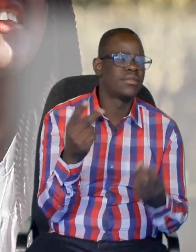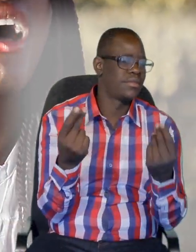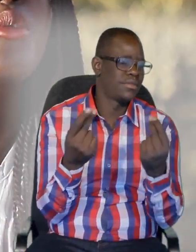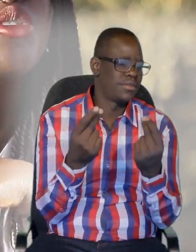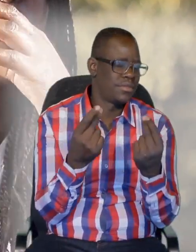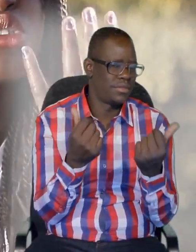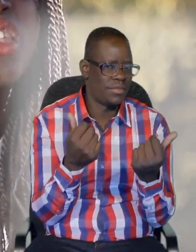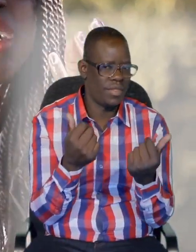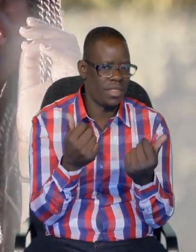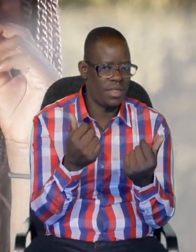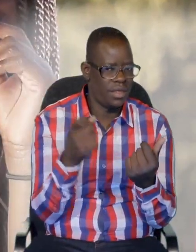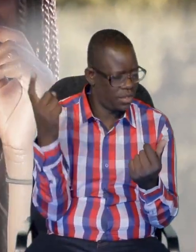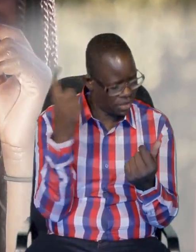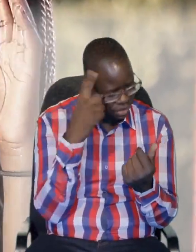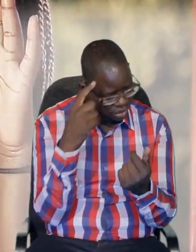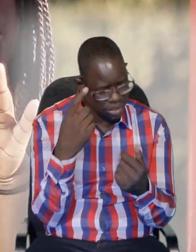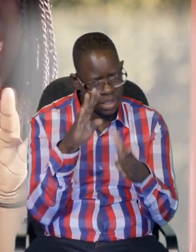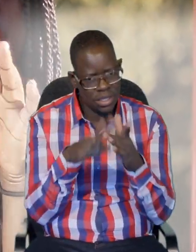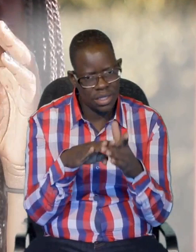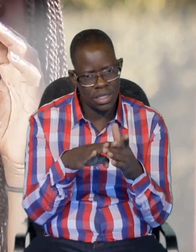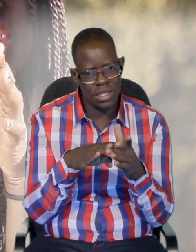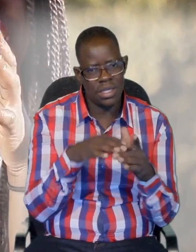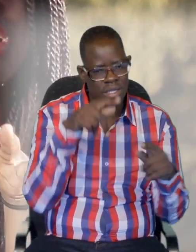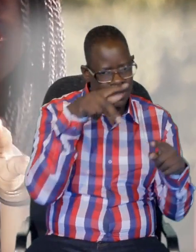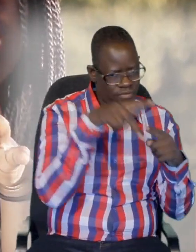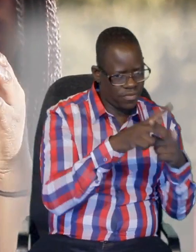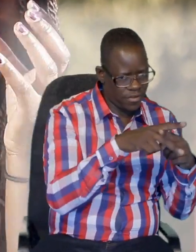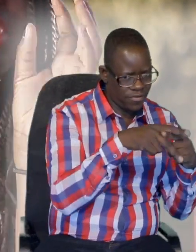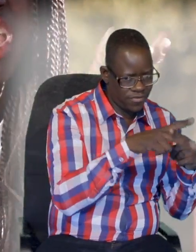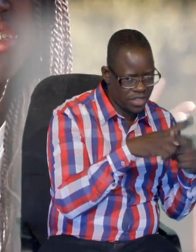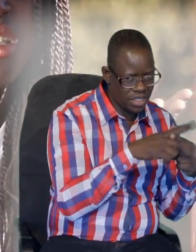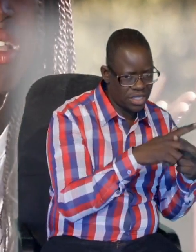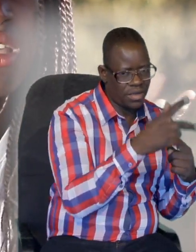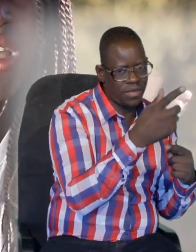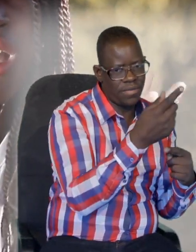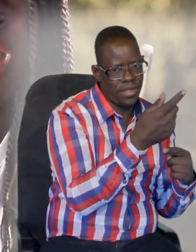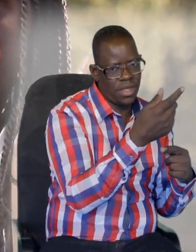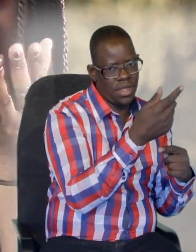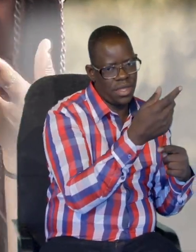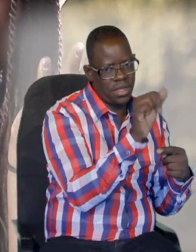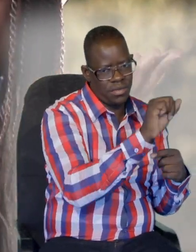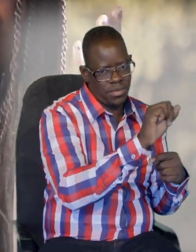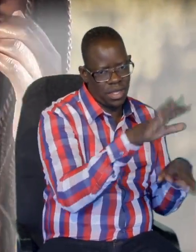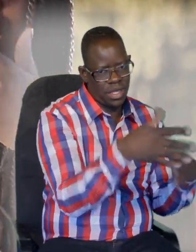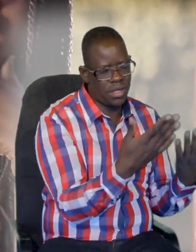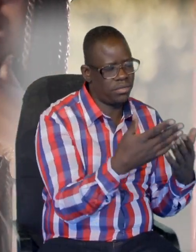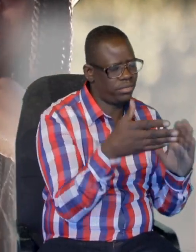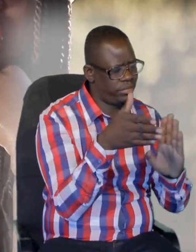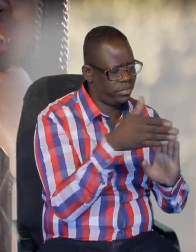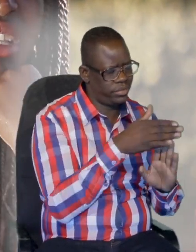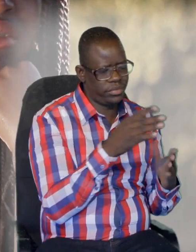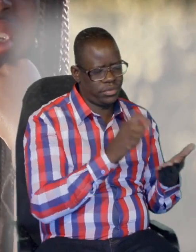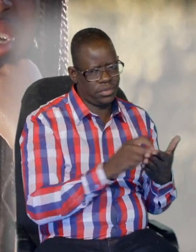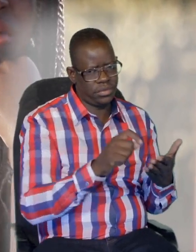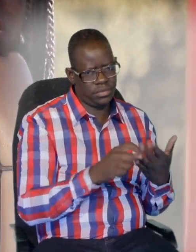Yippee! Now we should also think about if we repair our motor vehicles and receive cash. How are we going to record this? Let's say